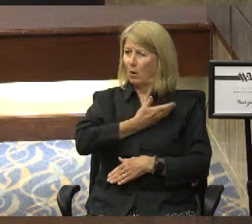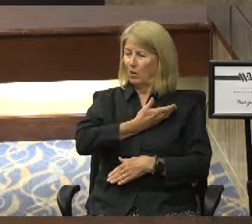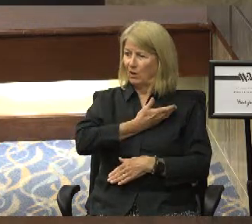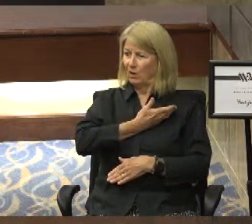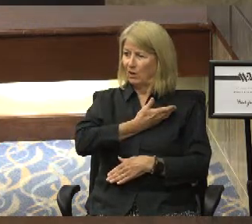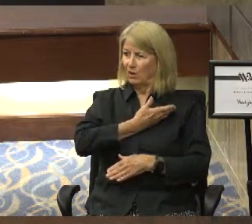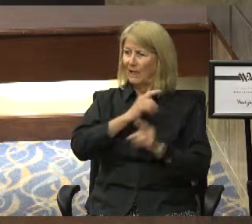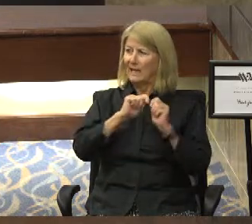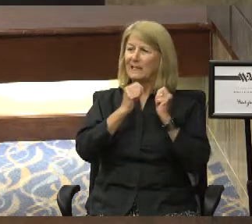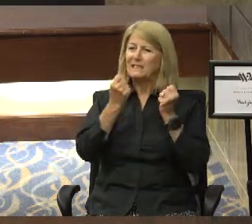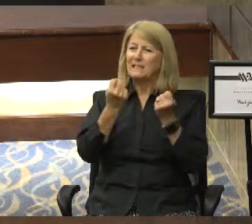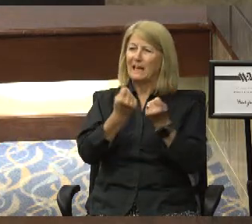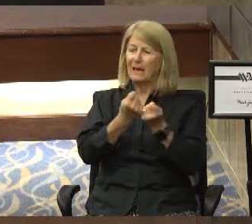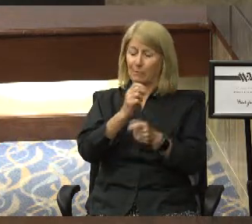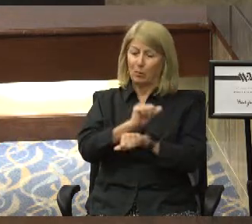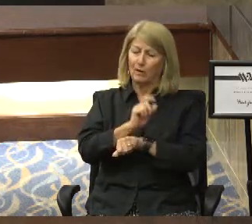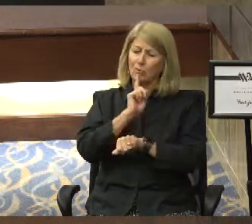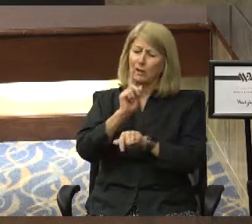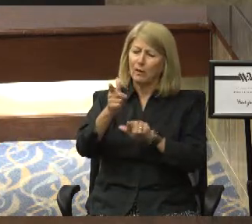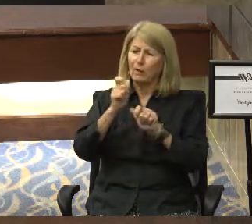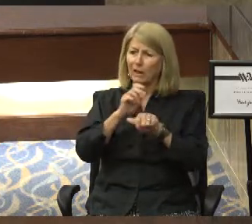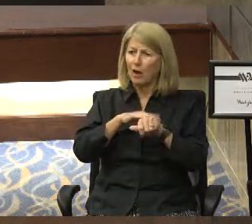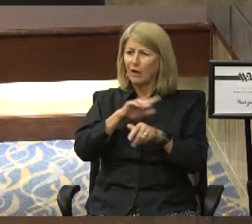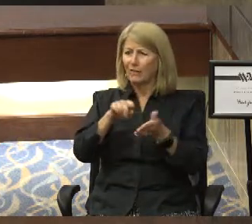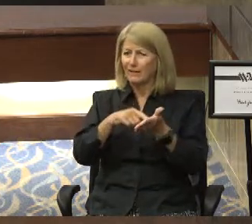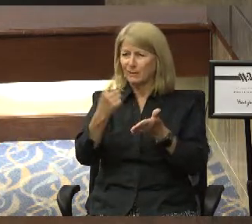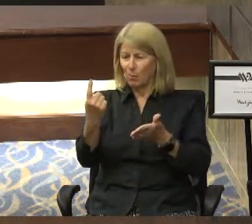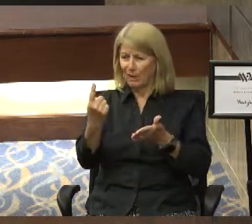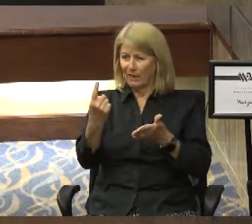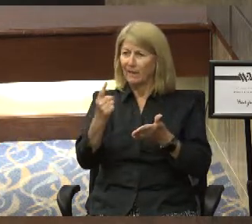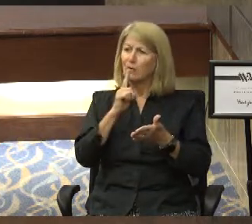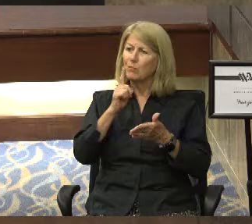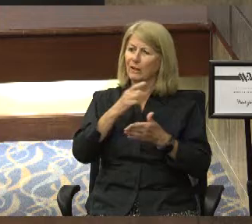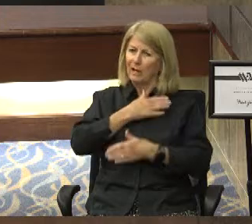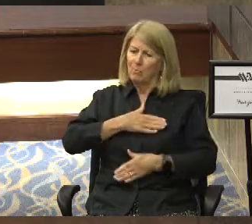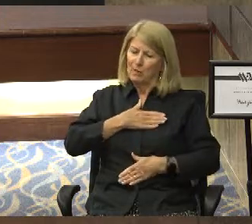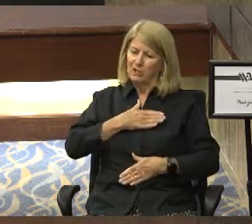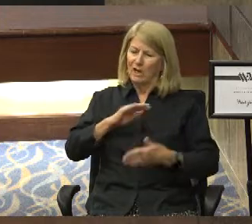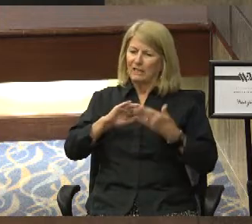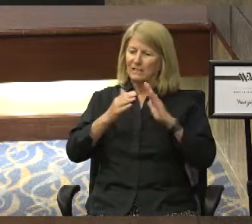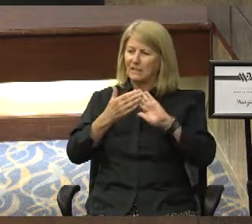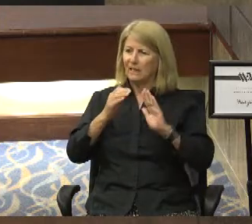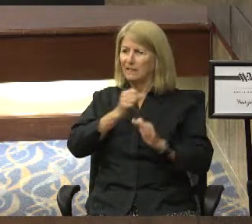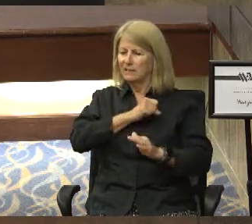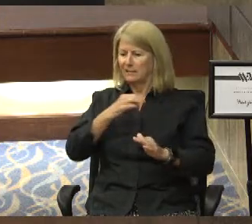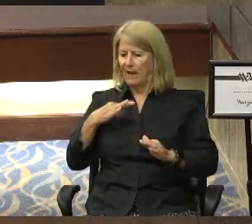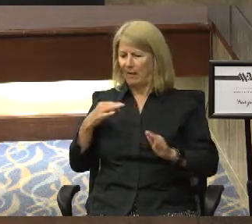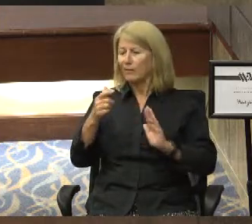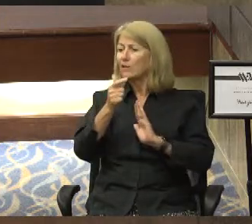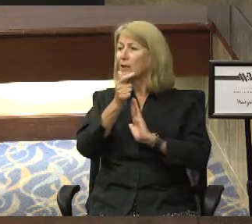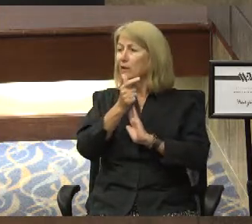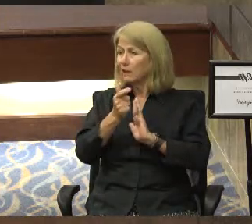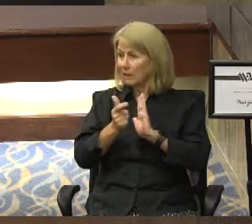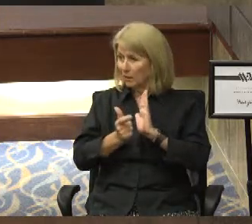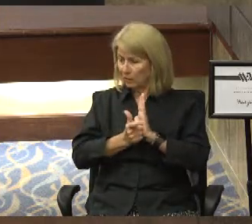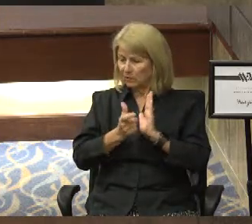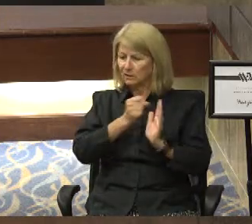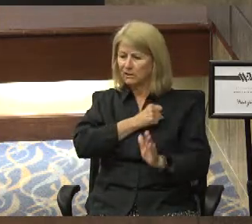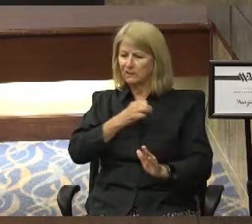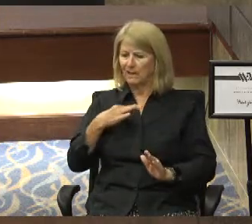our team worked really quickly on this one, and I just want to appreciate our city staff, our legal staff, Jennifer,